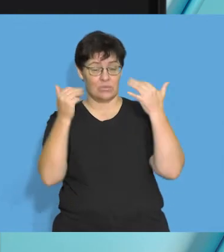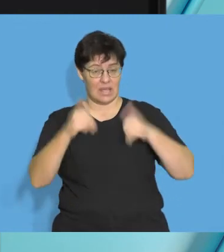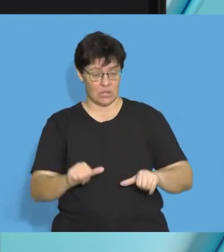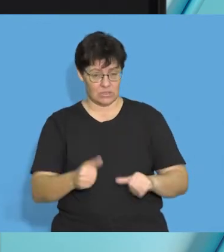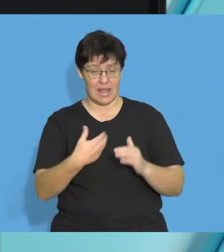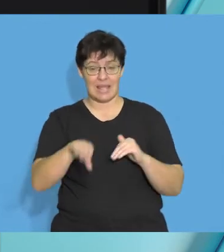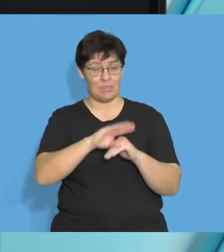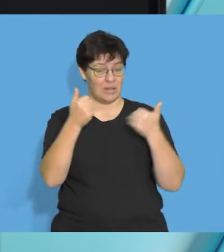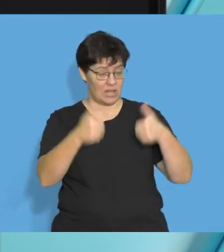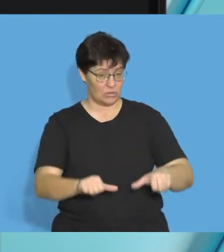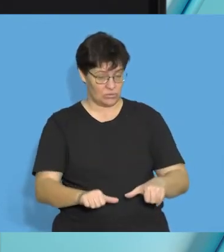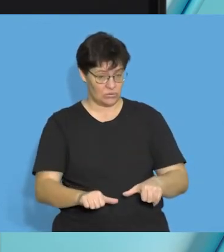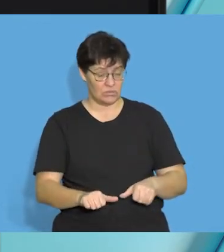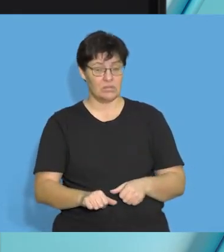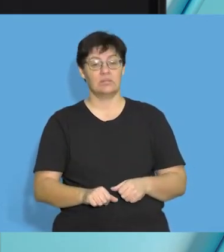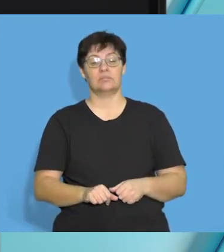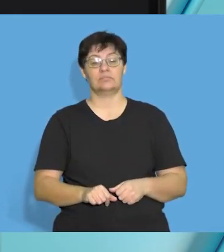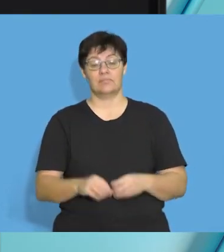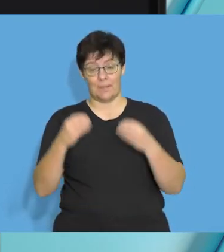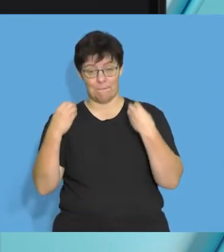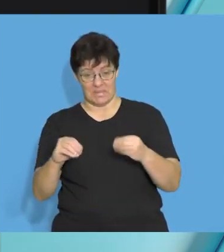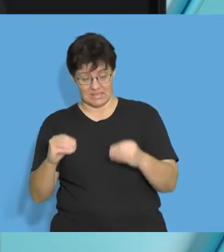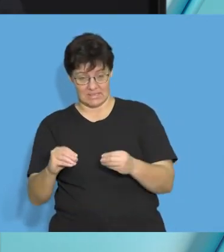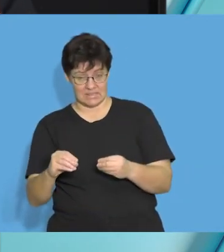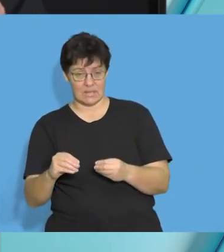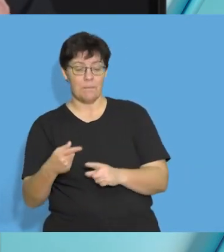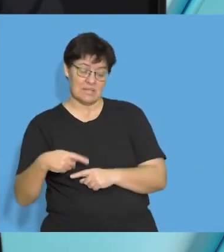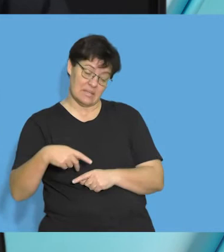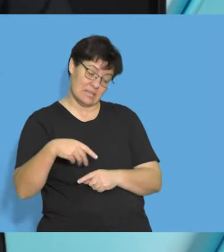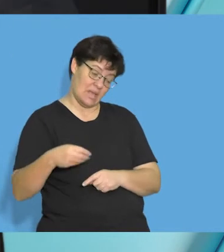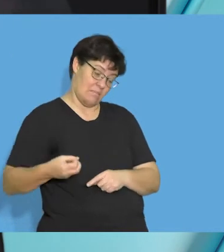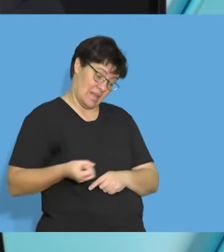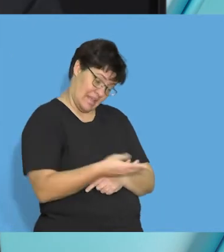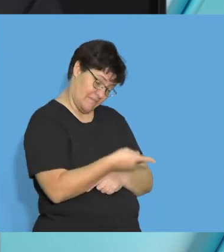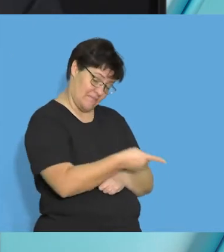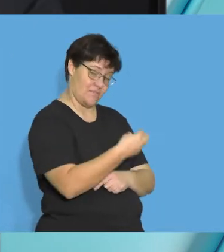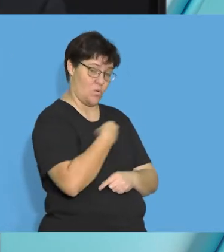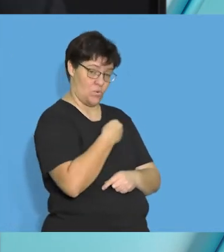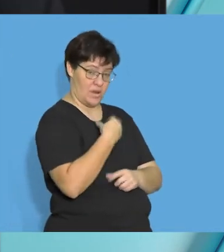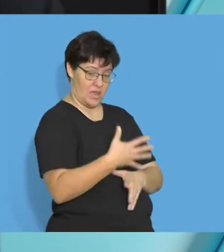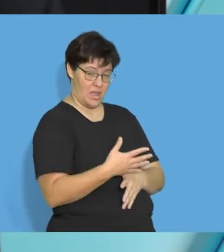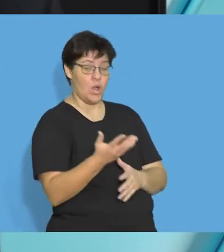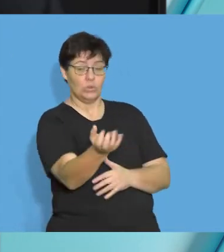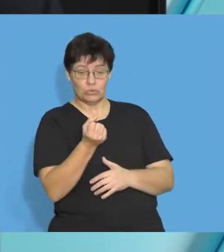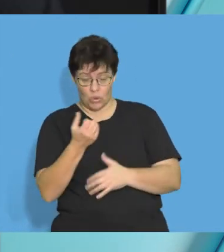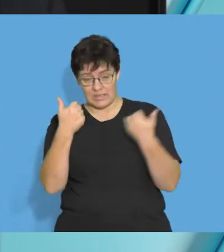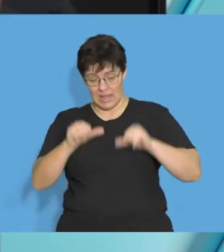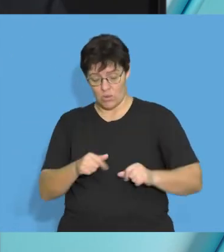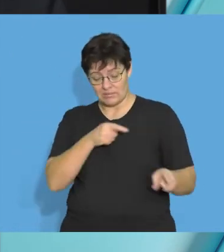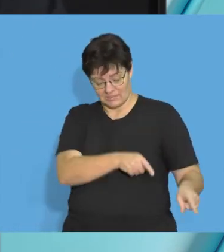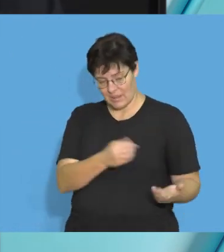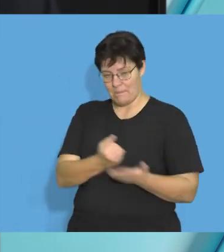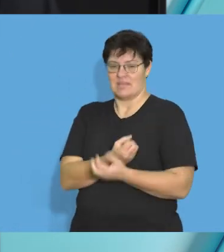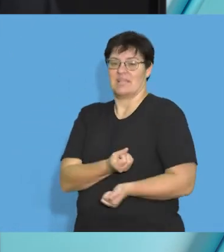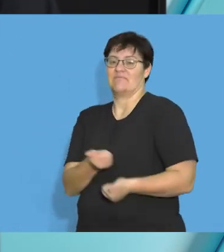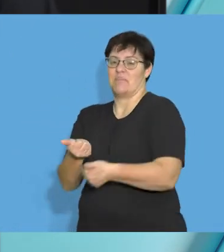account represents what the business owes the owner, and the drawings account represents what the